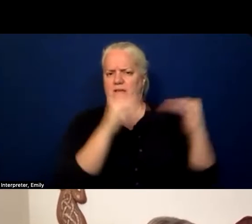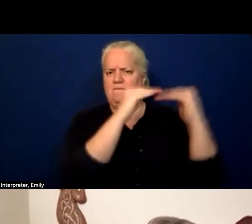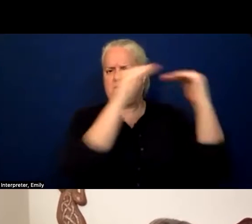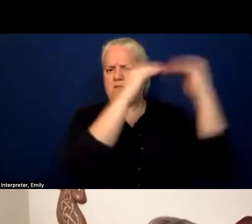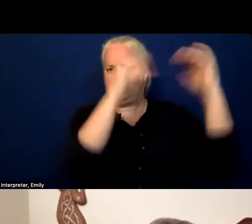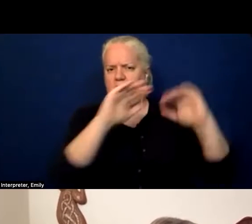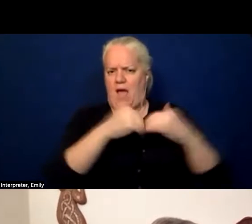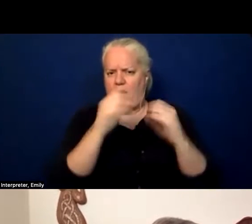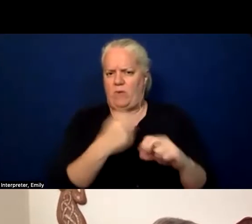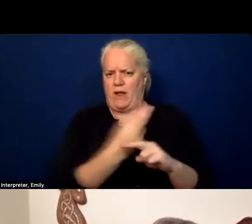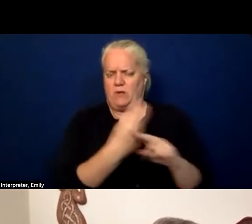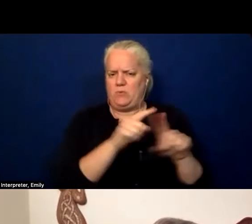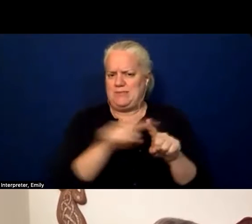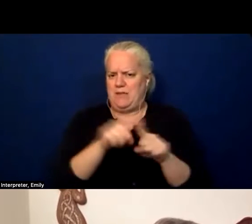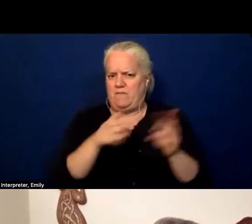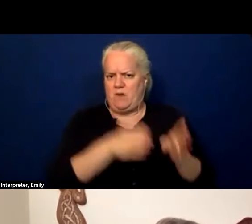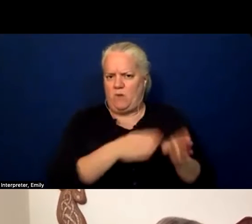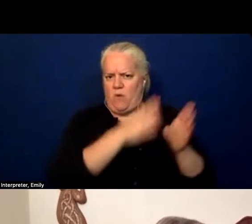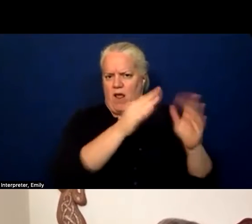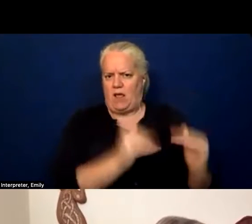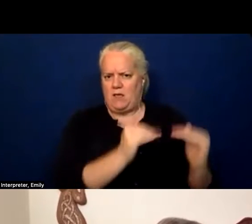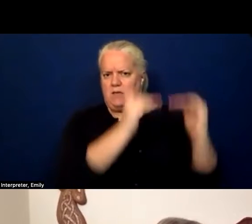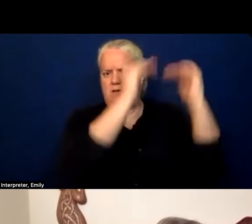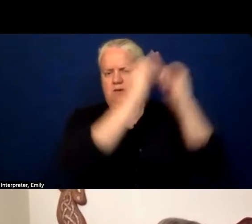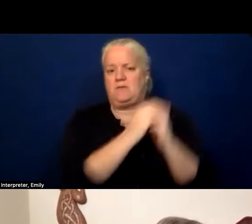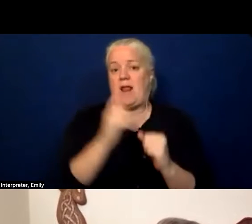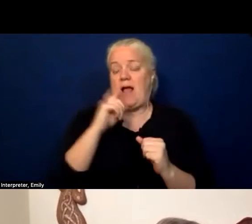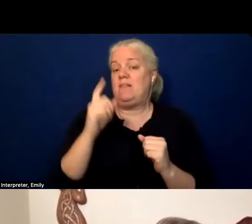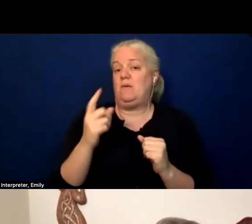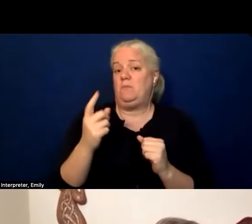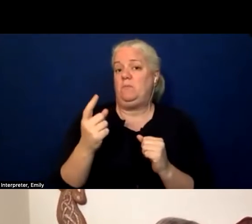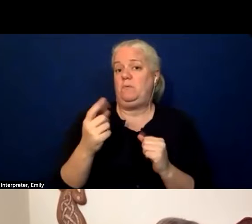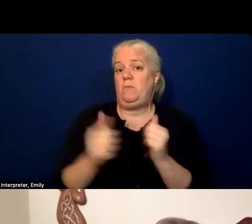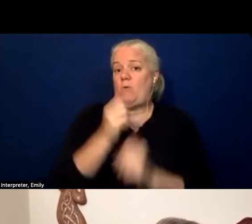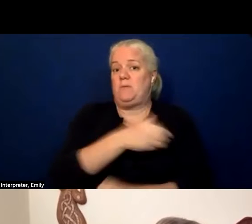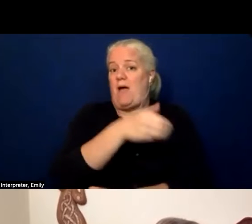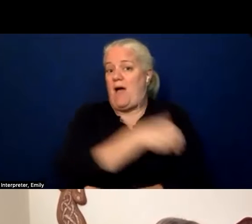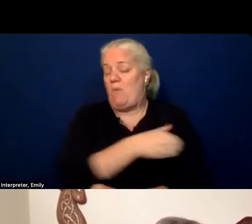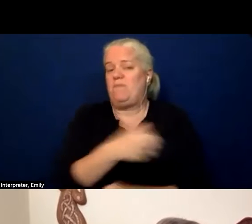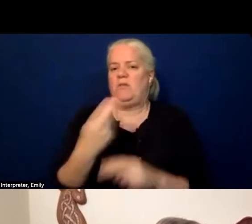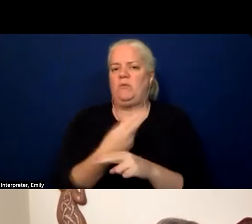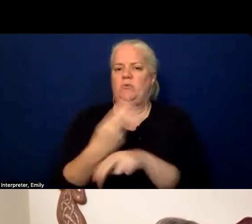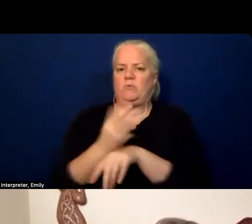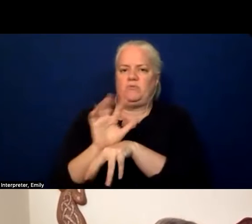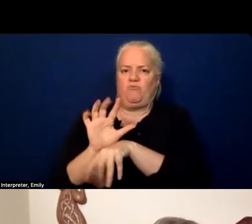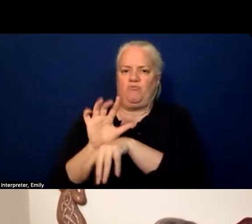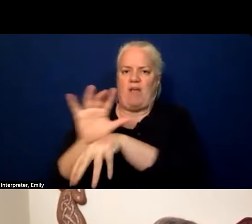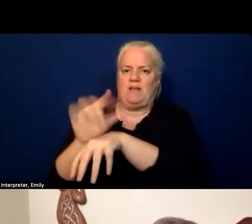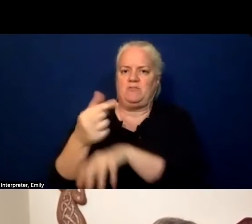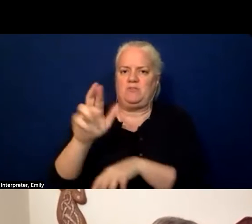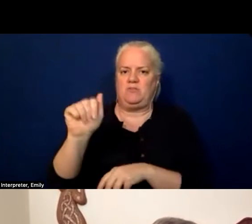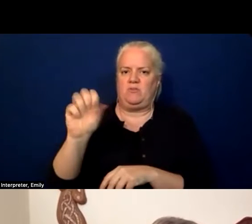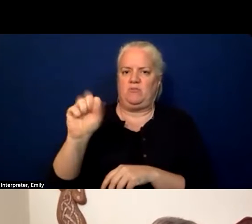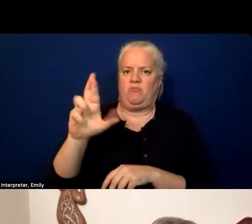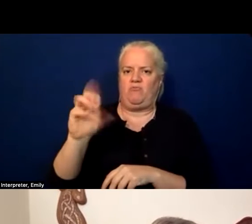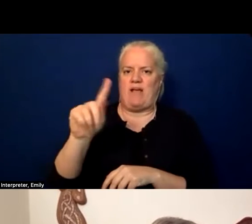most powerful ways, at least for communities and advocates, is to use it as a grassroots and political advocacy tool. And I was just wondering if